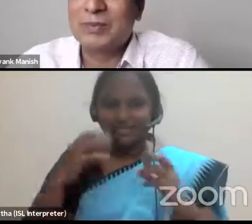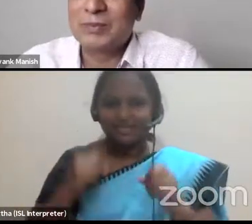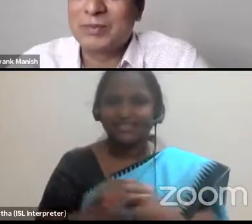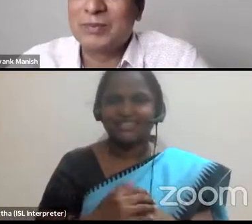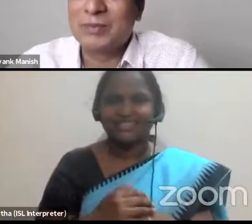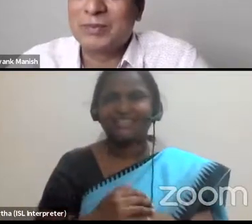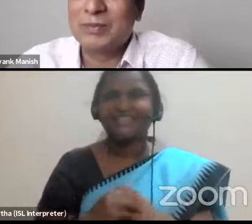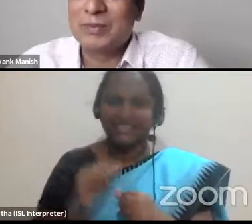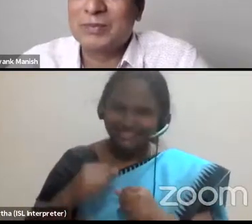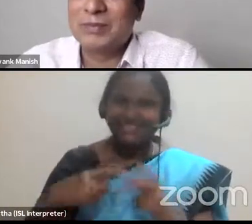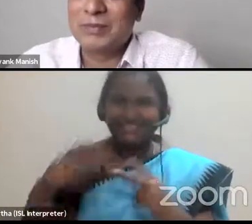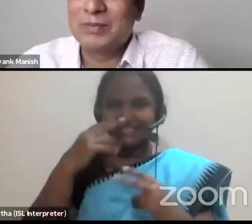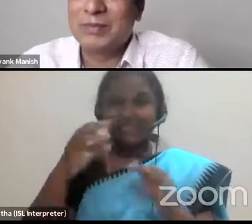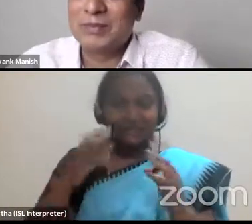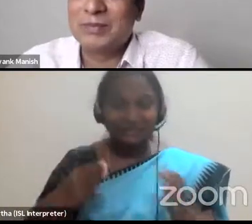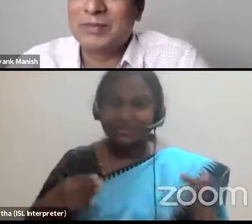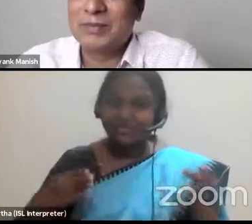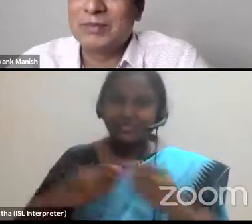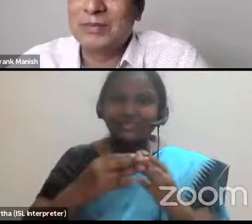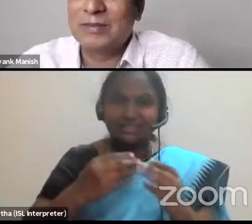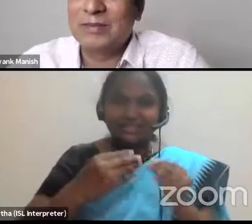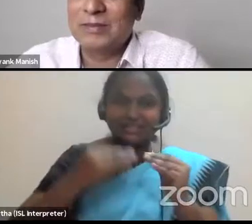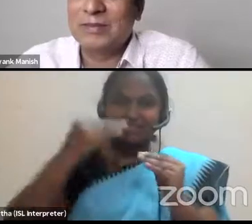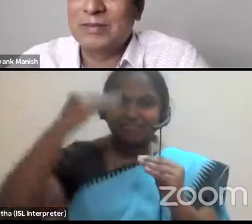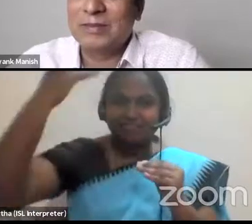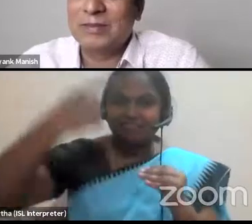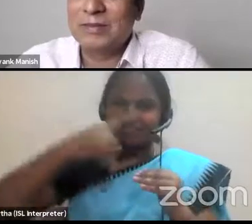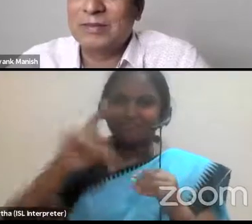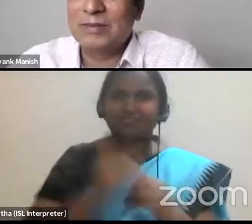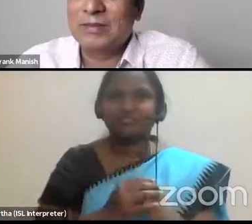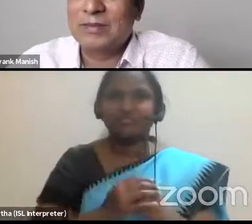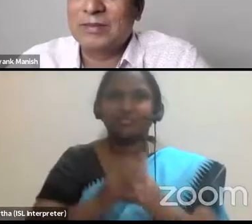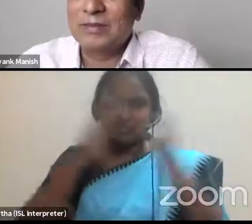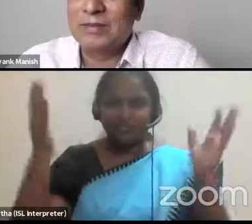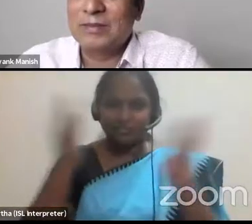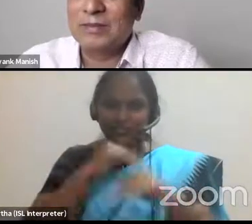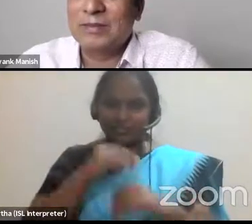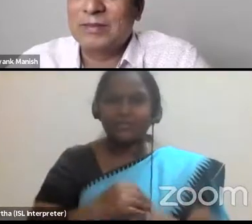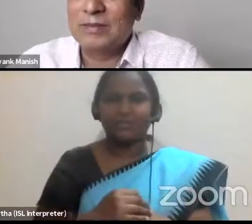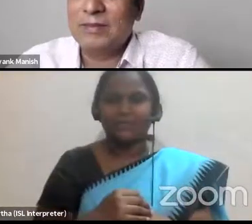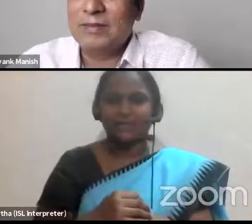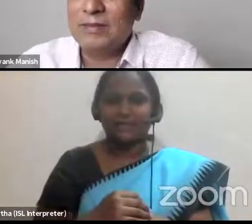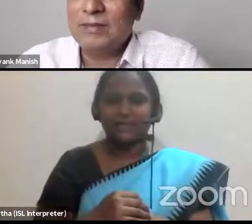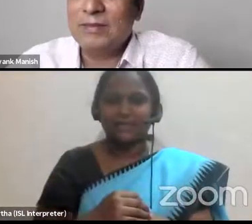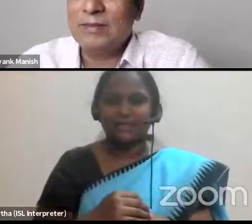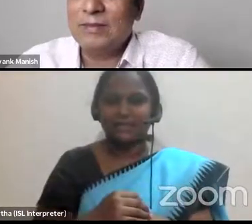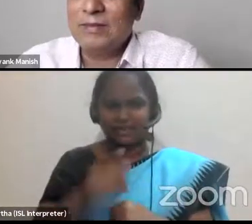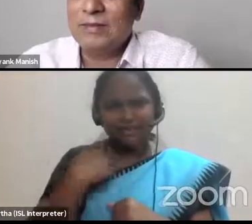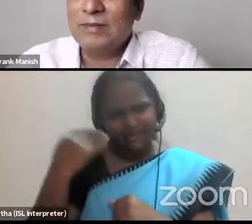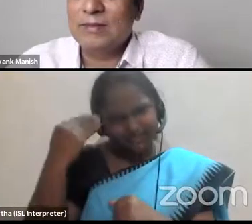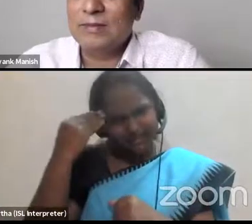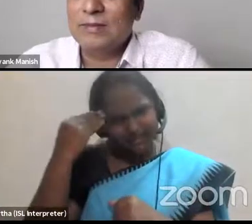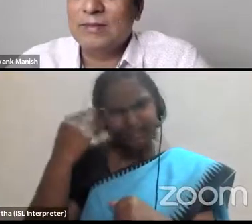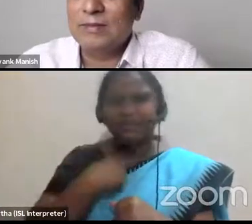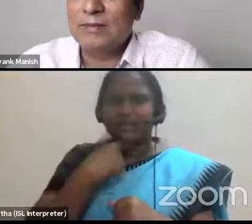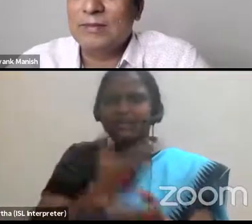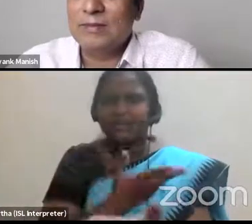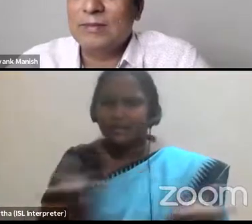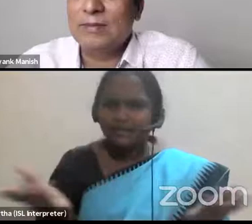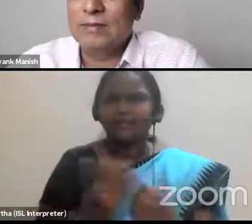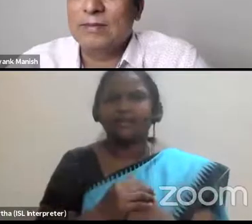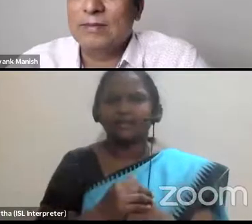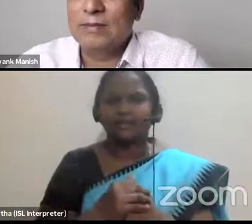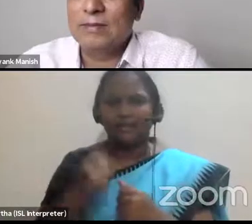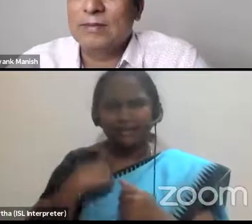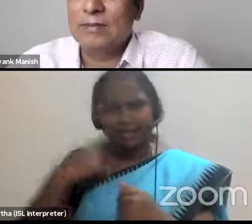Absolutely. So your reach is increasing, right? Yeah. Your reach is increasing much more than, and yeah. So I think, and also telling, I